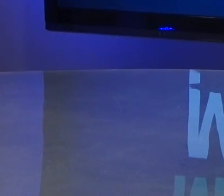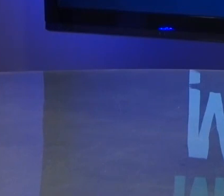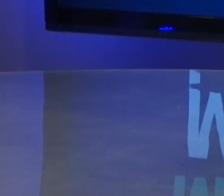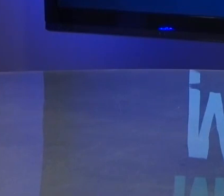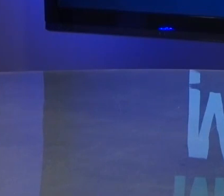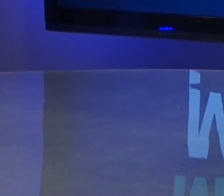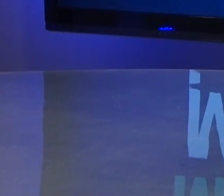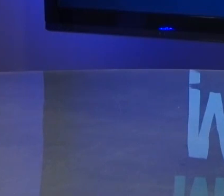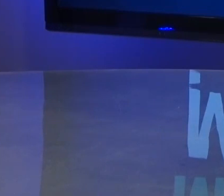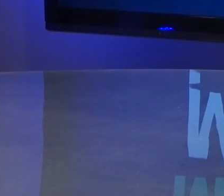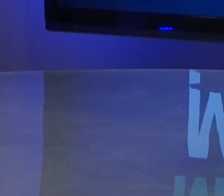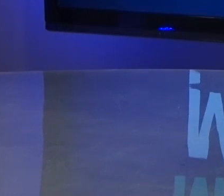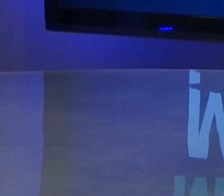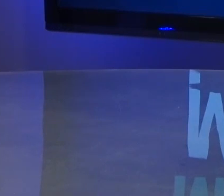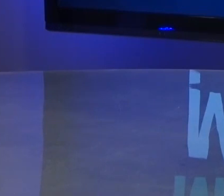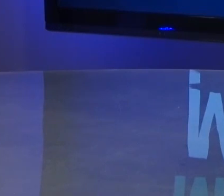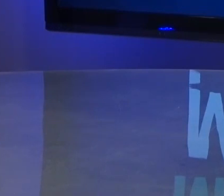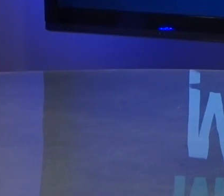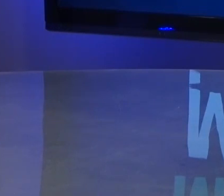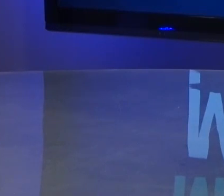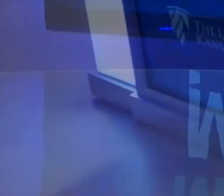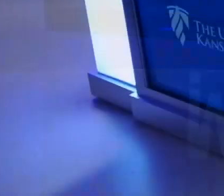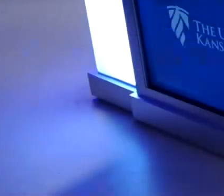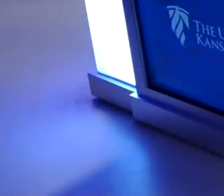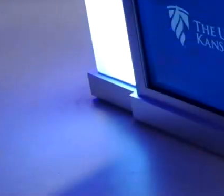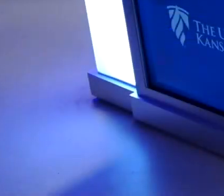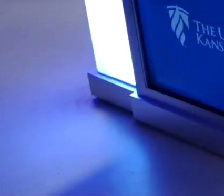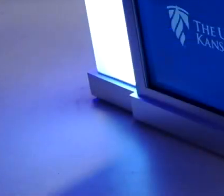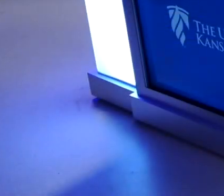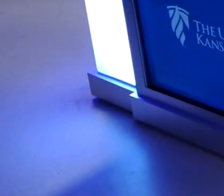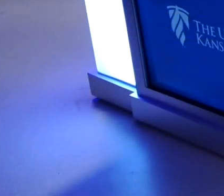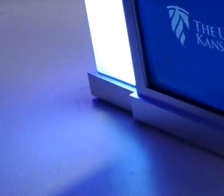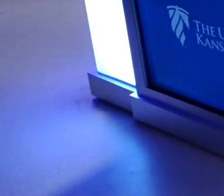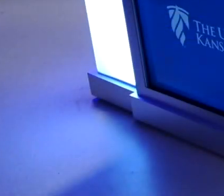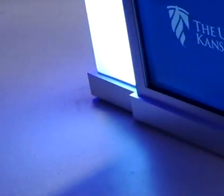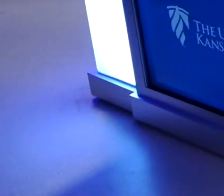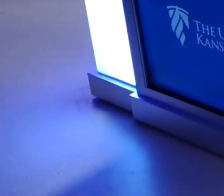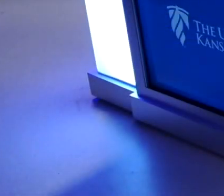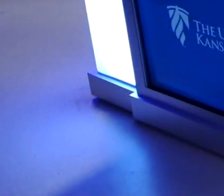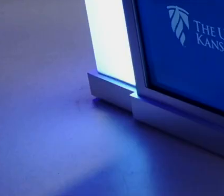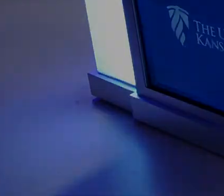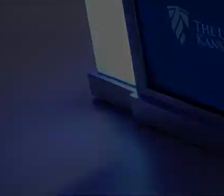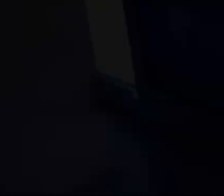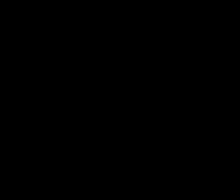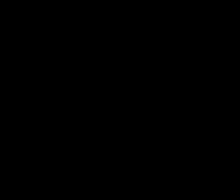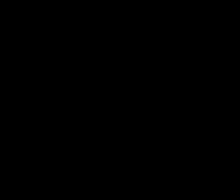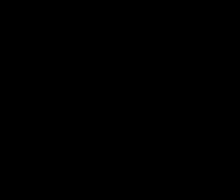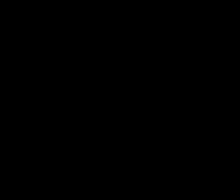live shows 5 days a week starting September 6th. So please go out, make it a great day.